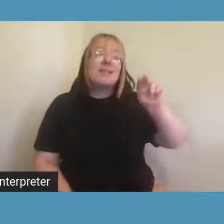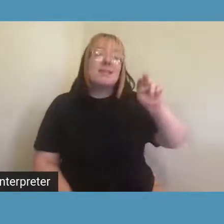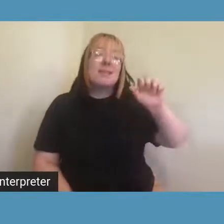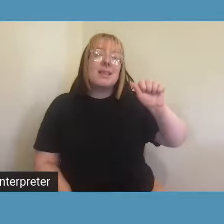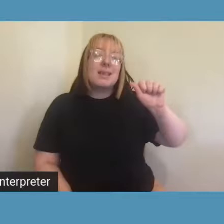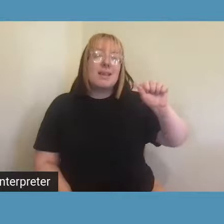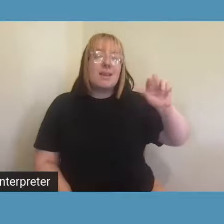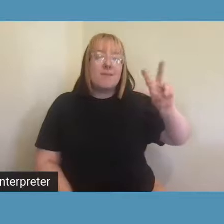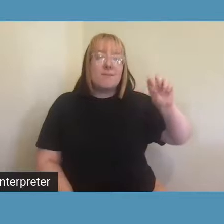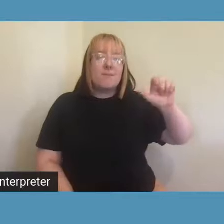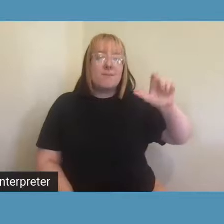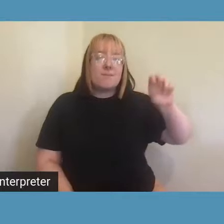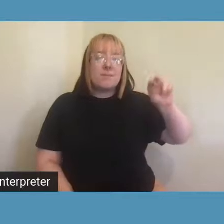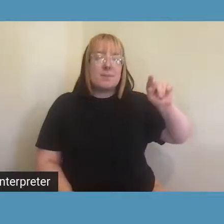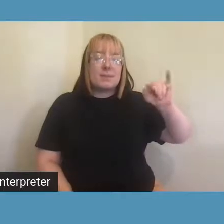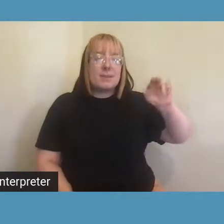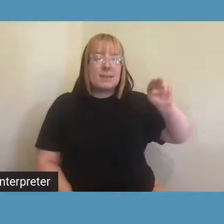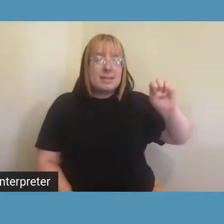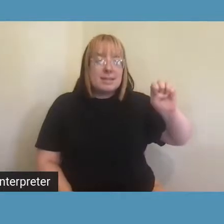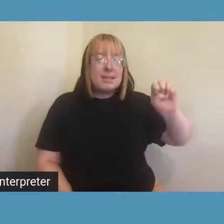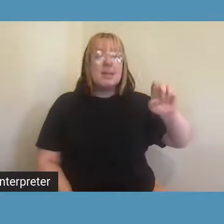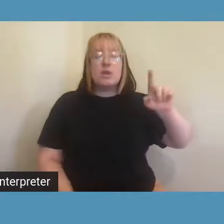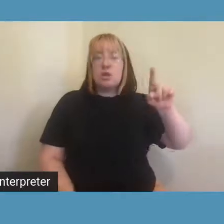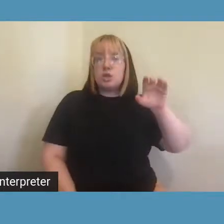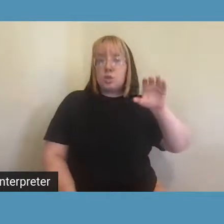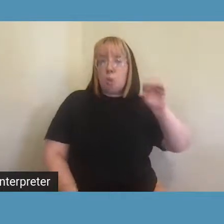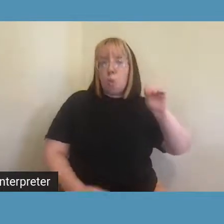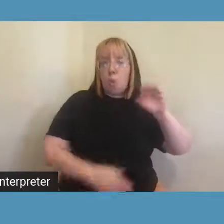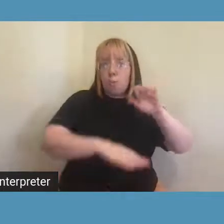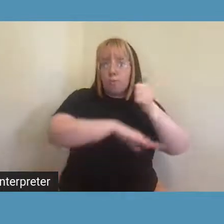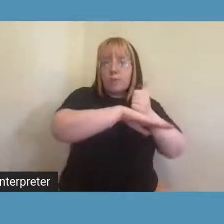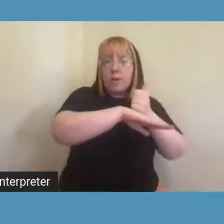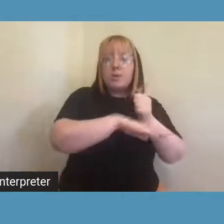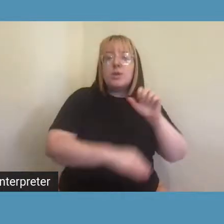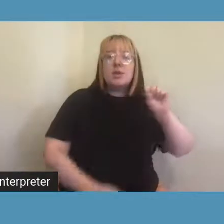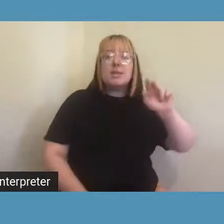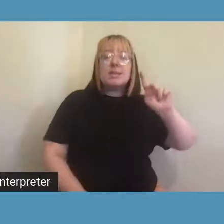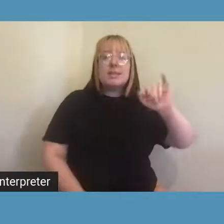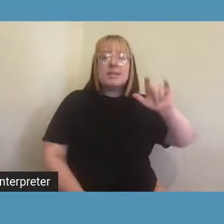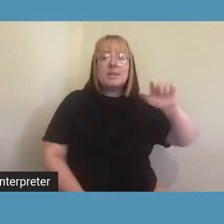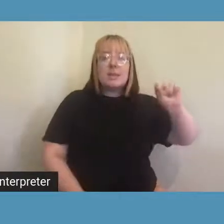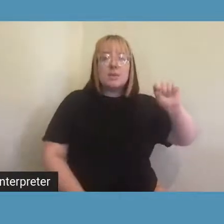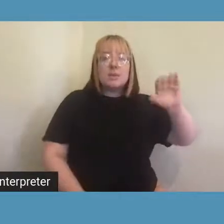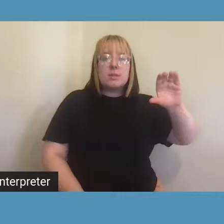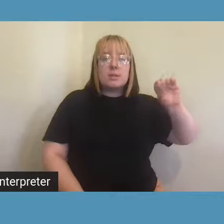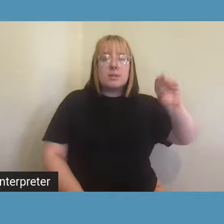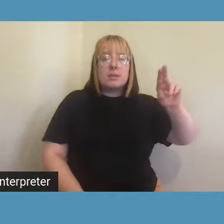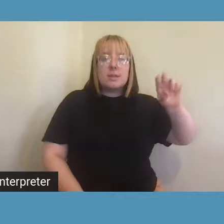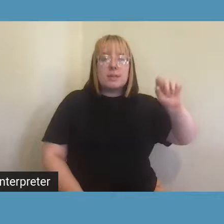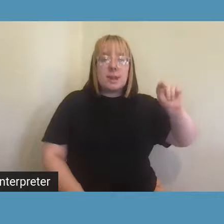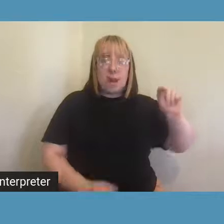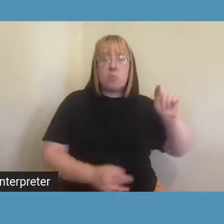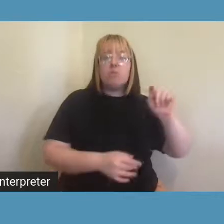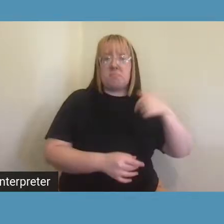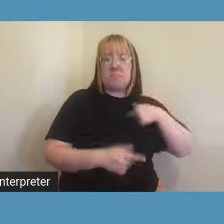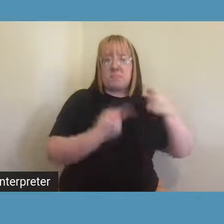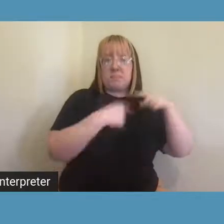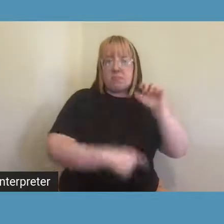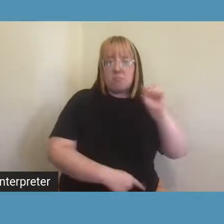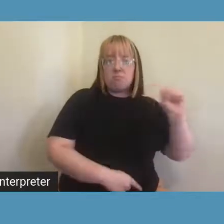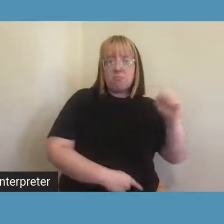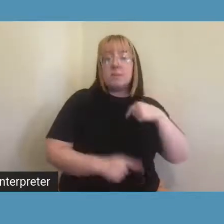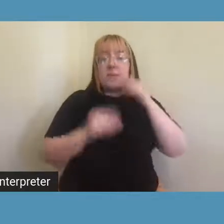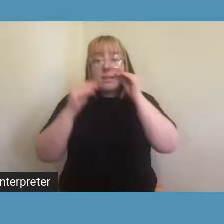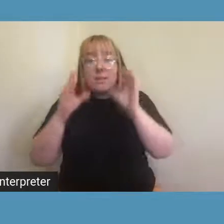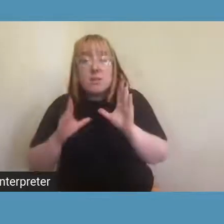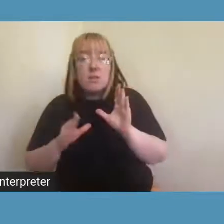CEO and co-founder of Skill Scout in Chicago. Elena is a storyteller, researcher, and teacher. Elena's